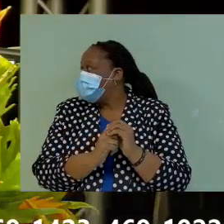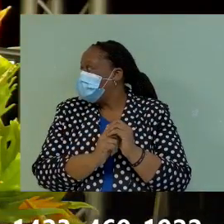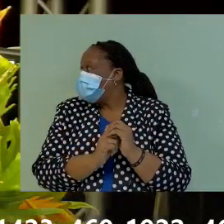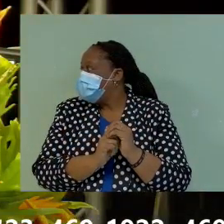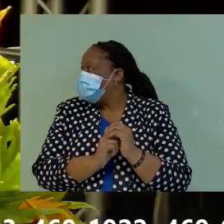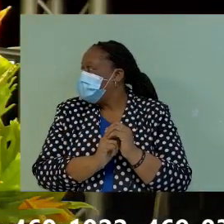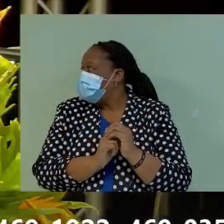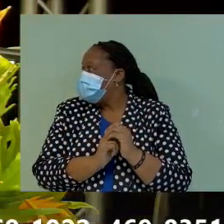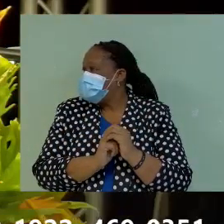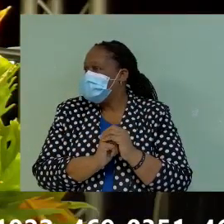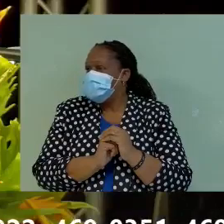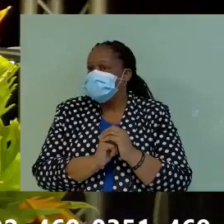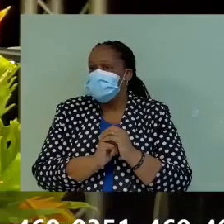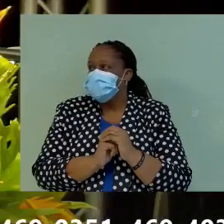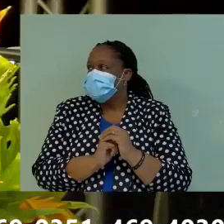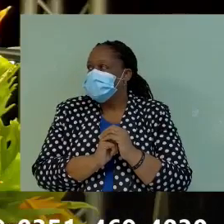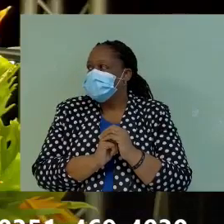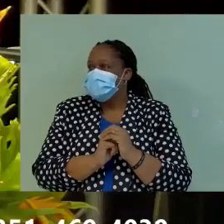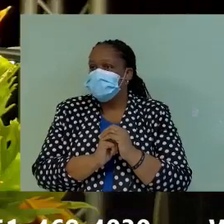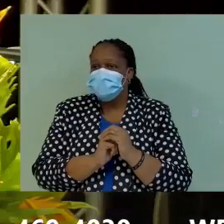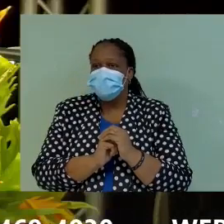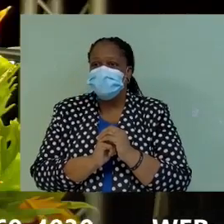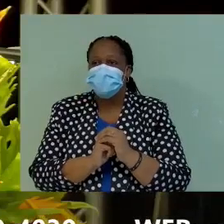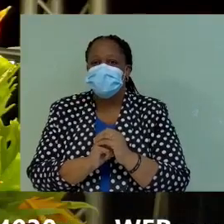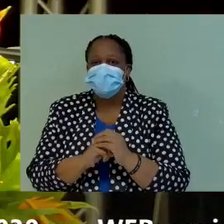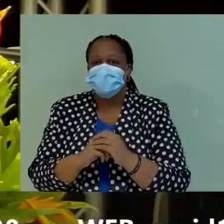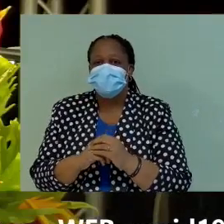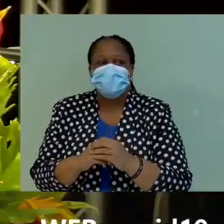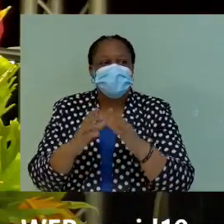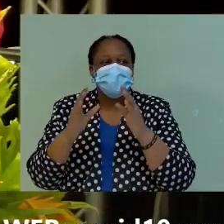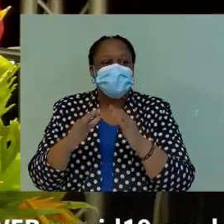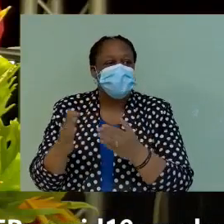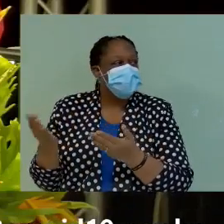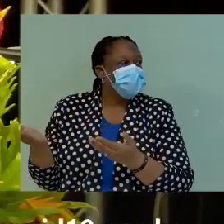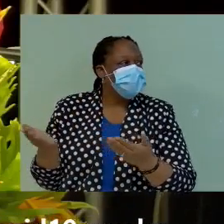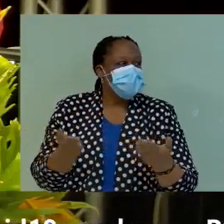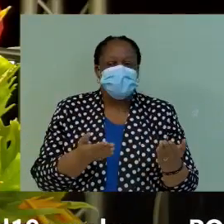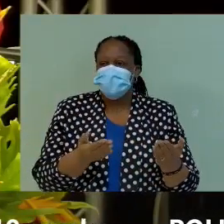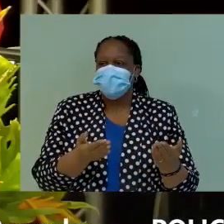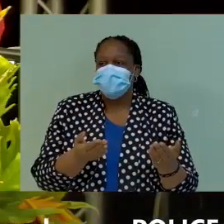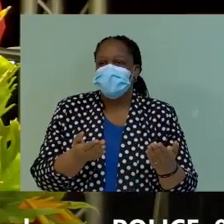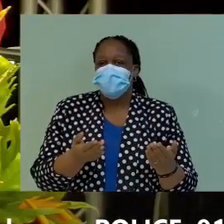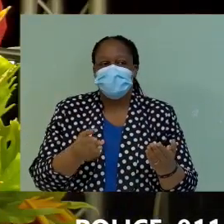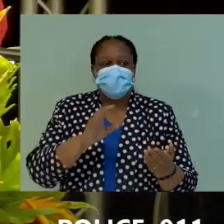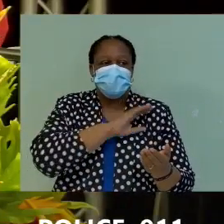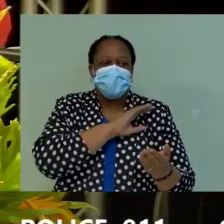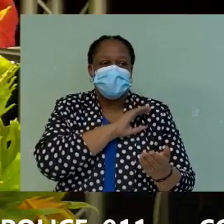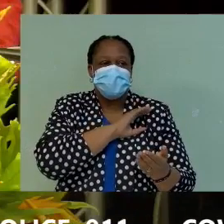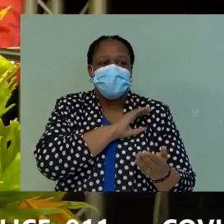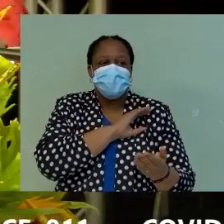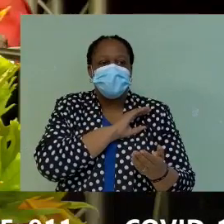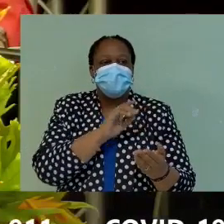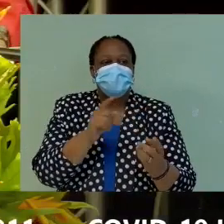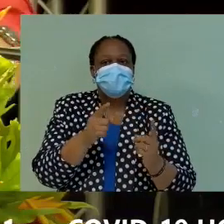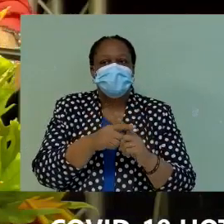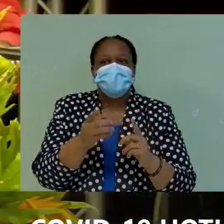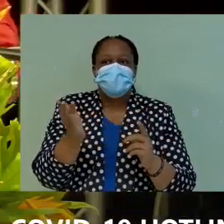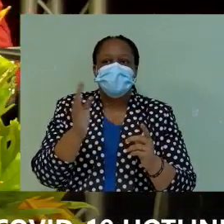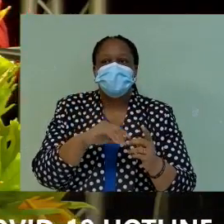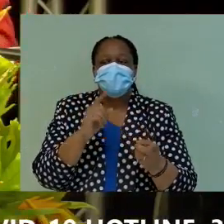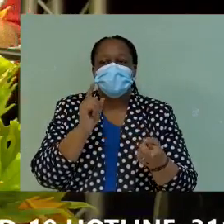I now invite Superintendent Cromwell Henry, Divisional Commander for District A, to give us